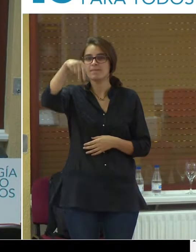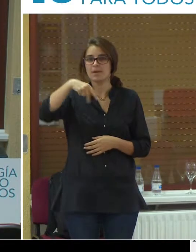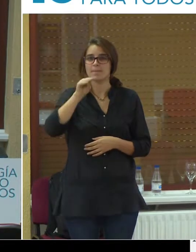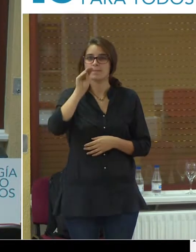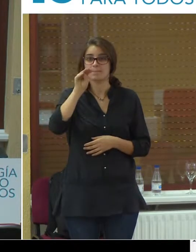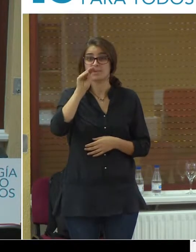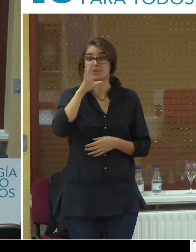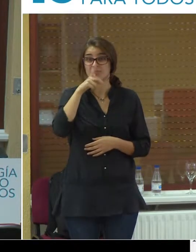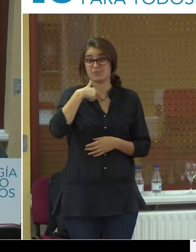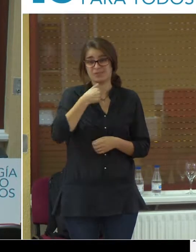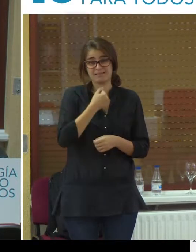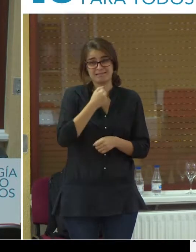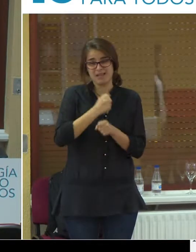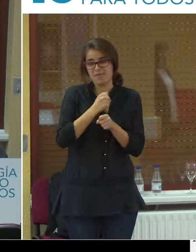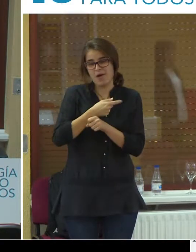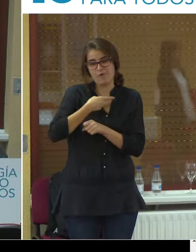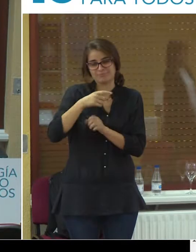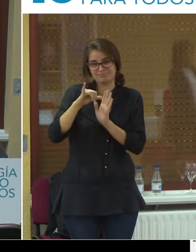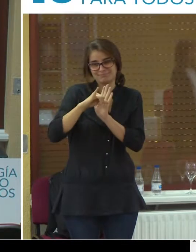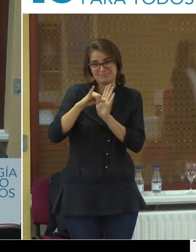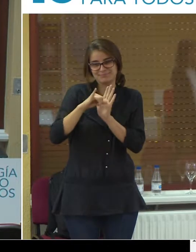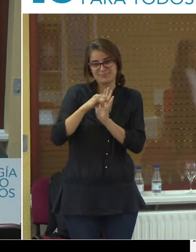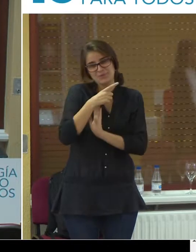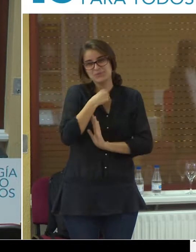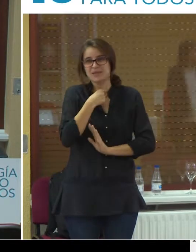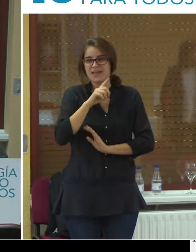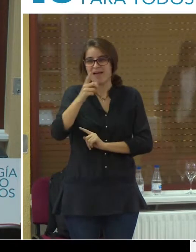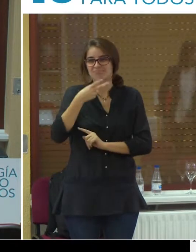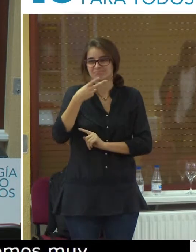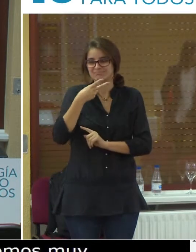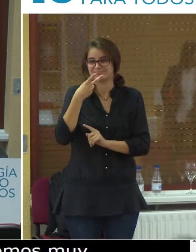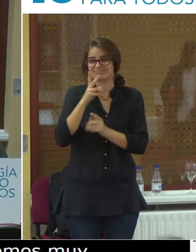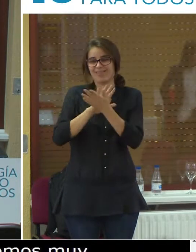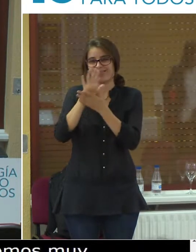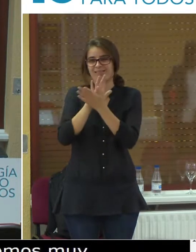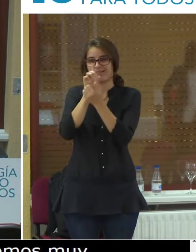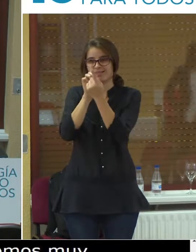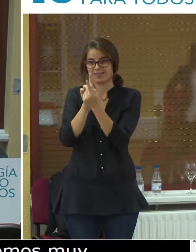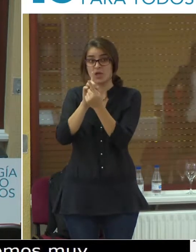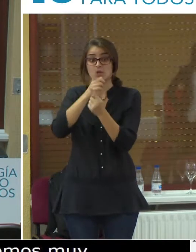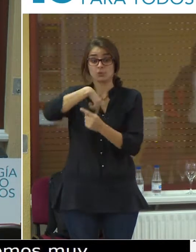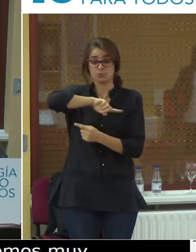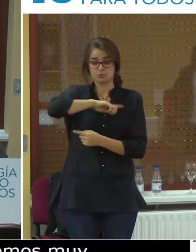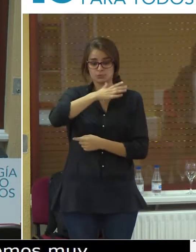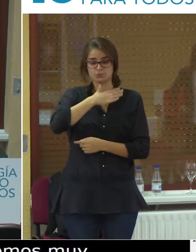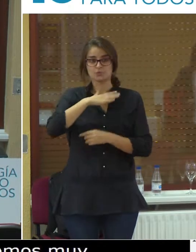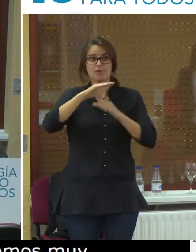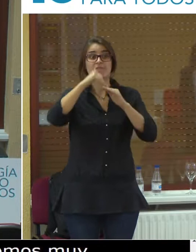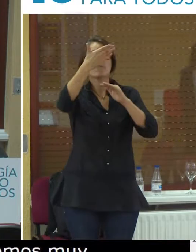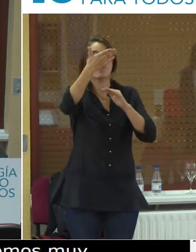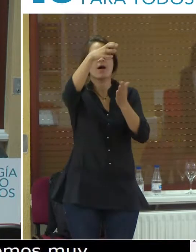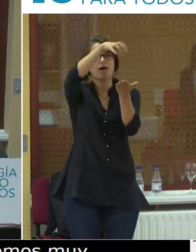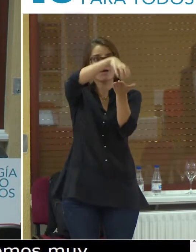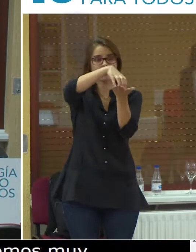question for Ivan, because we're very close and I'd like to have a conversation with him. We're just outside with